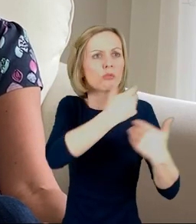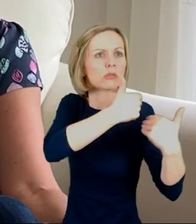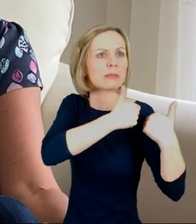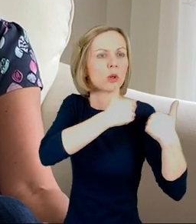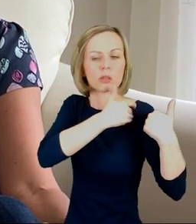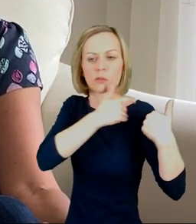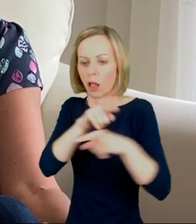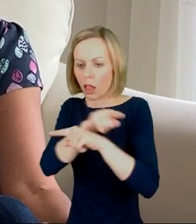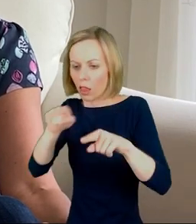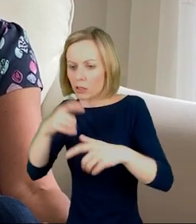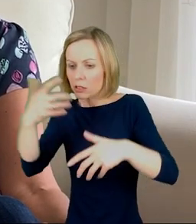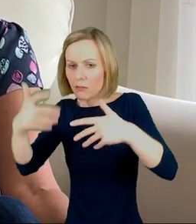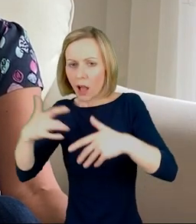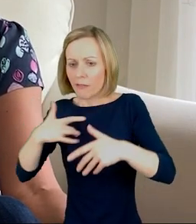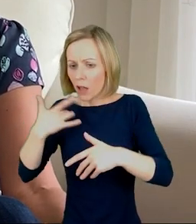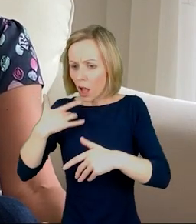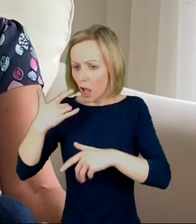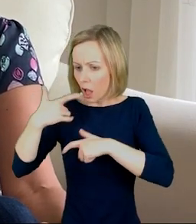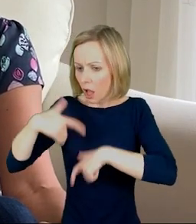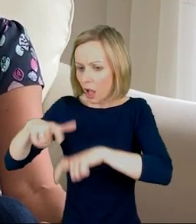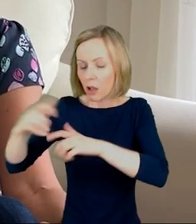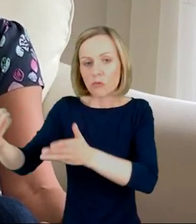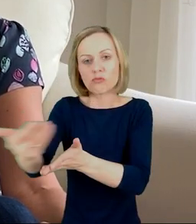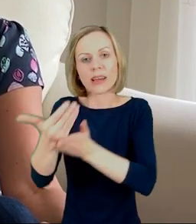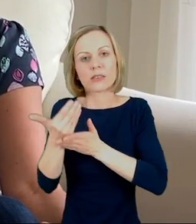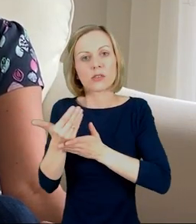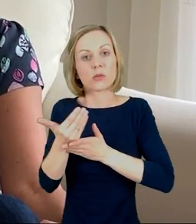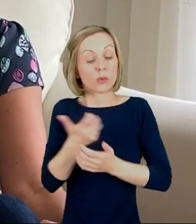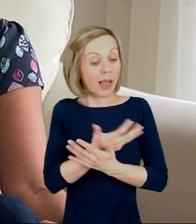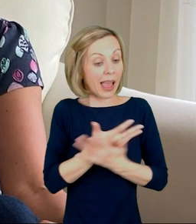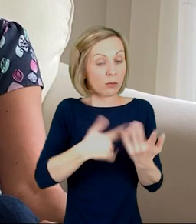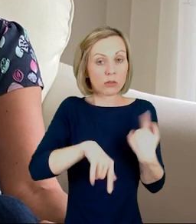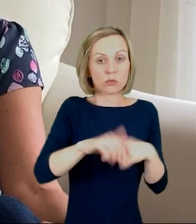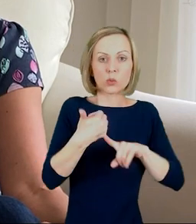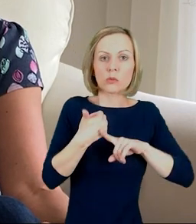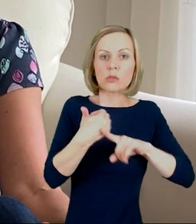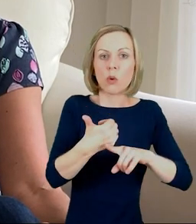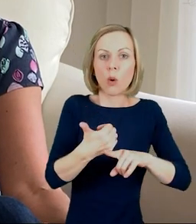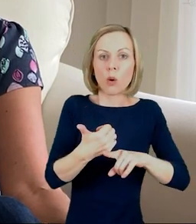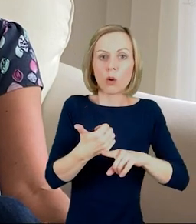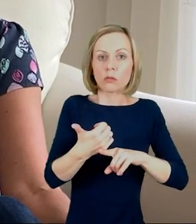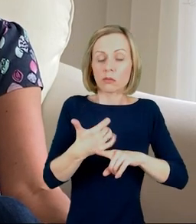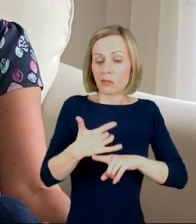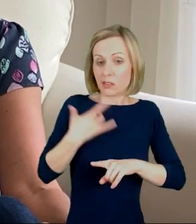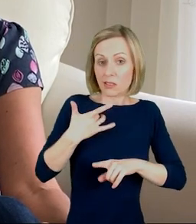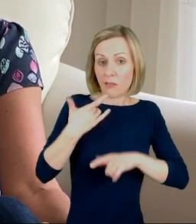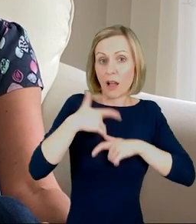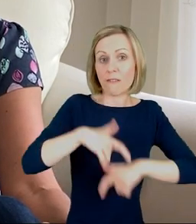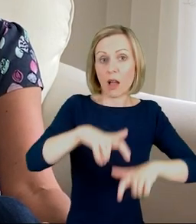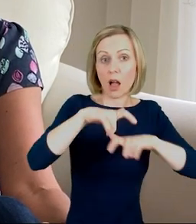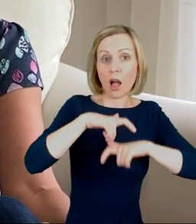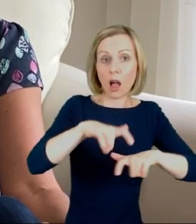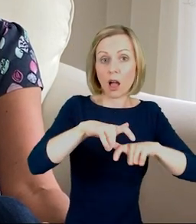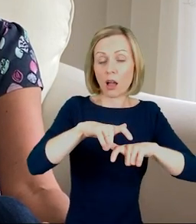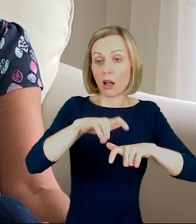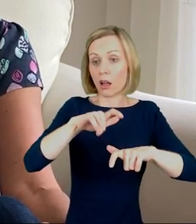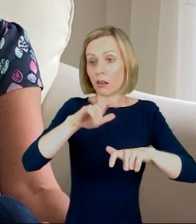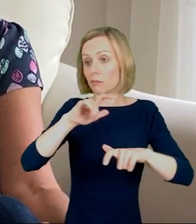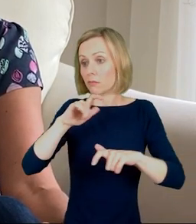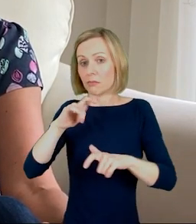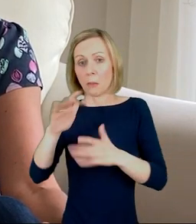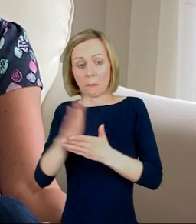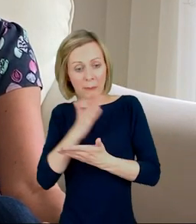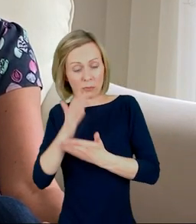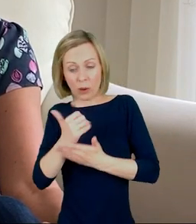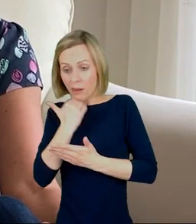and rescue survivors. For organisations supporting survivors, give them the resources they need to offer physical